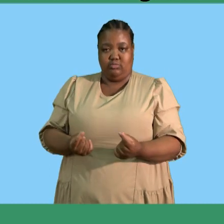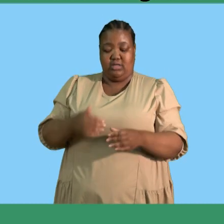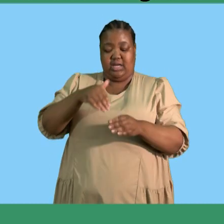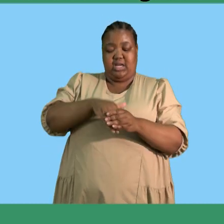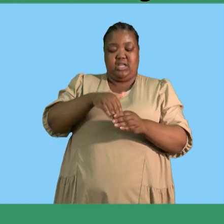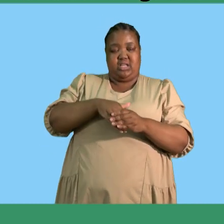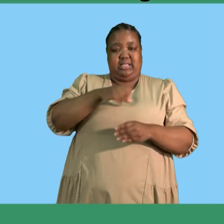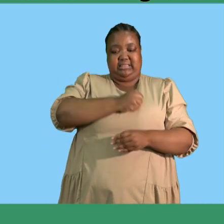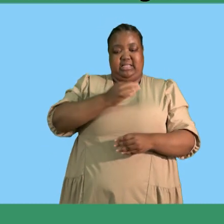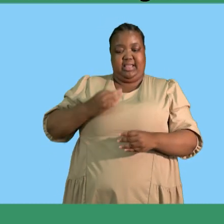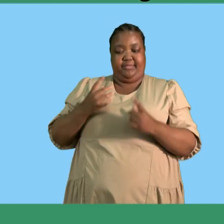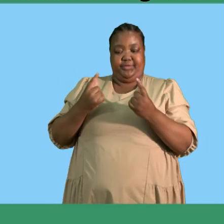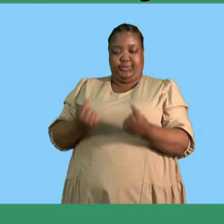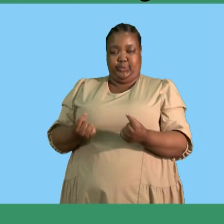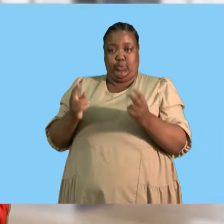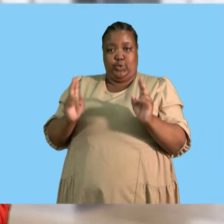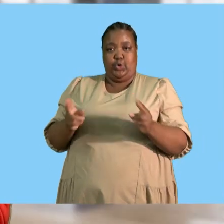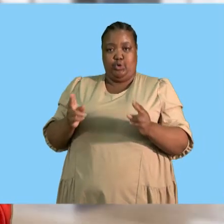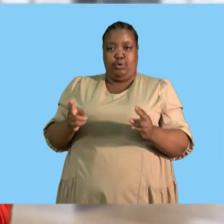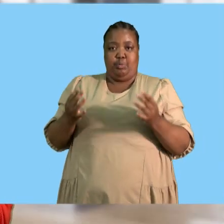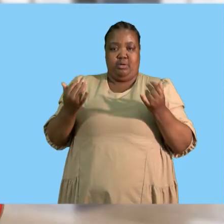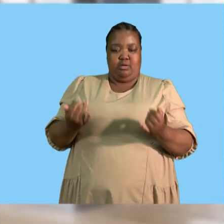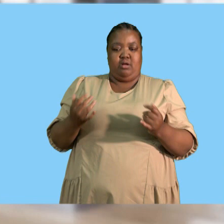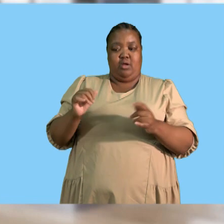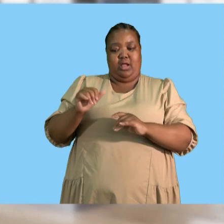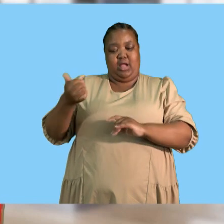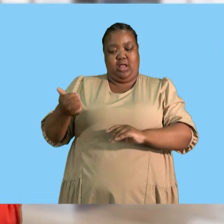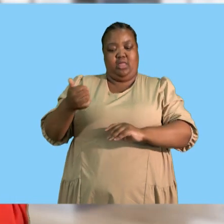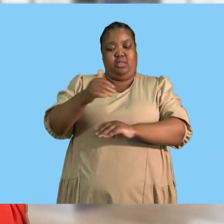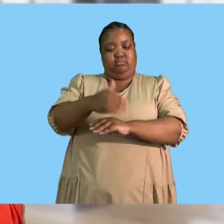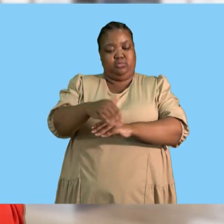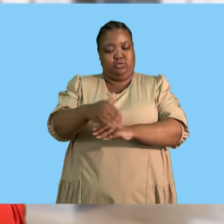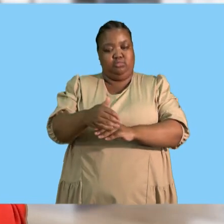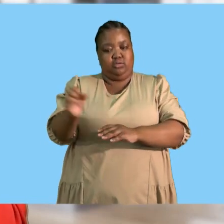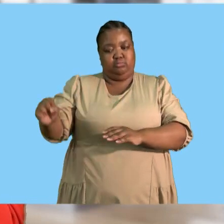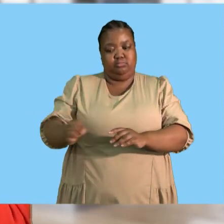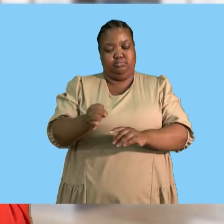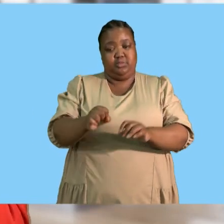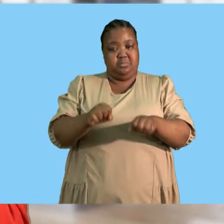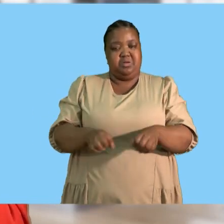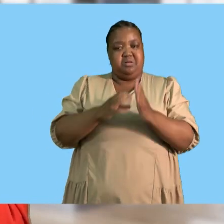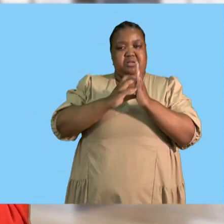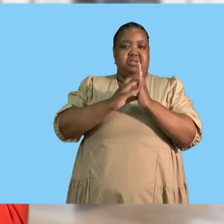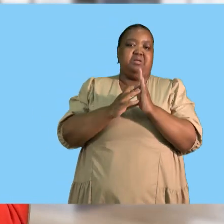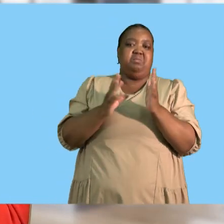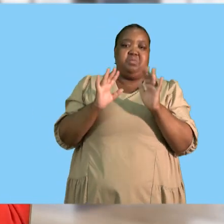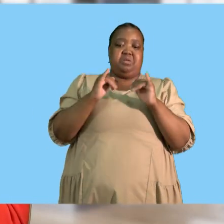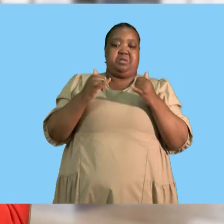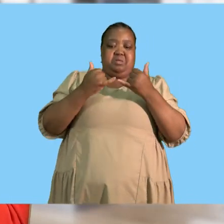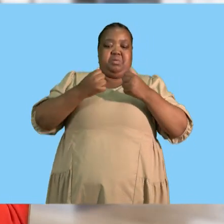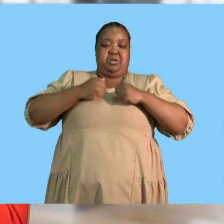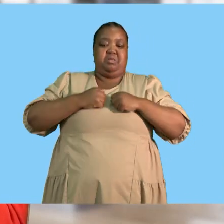in-house by the company staff. So it might happen that I have my patients trading, but